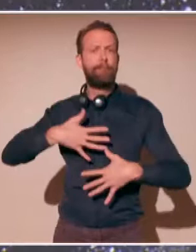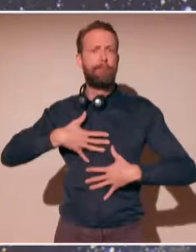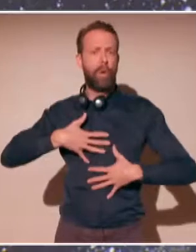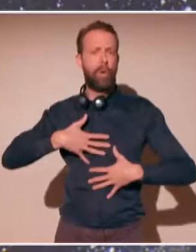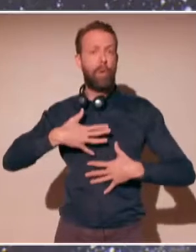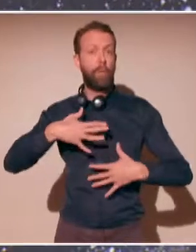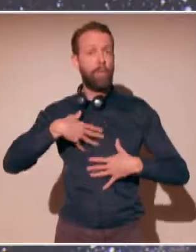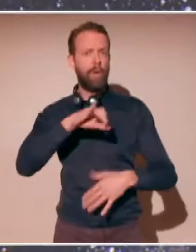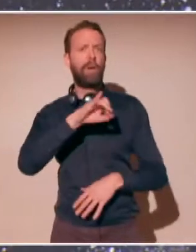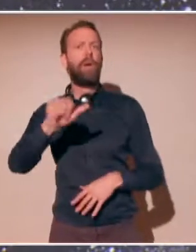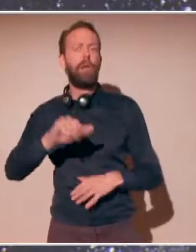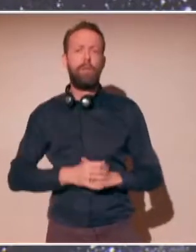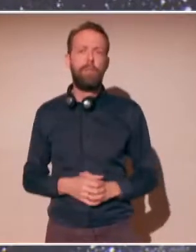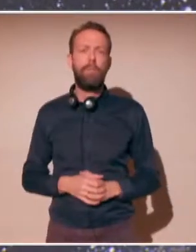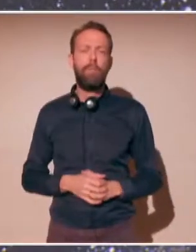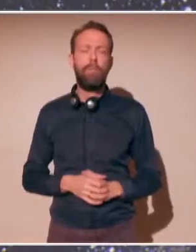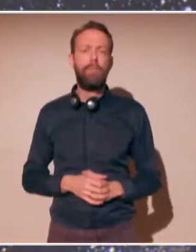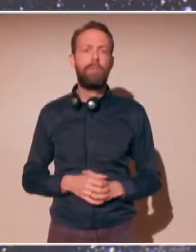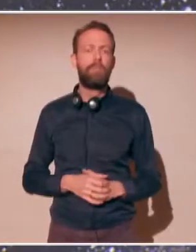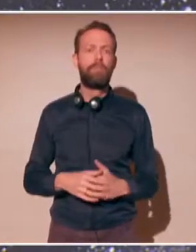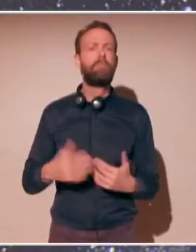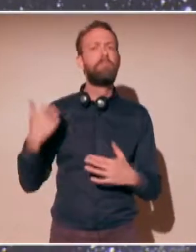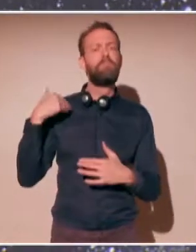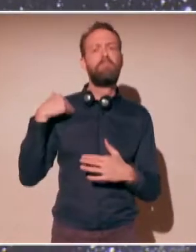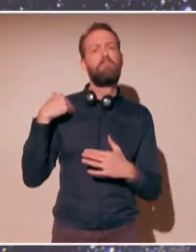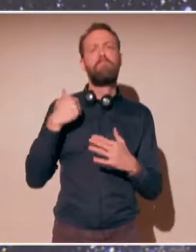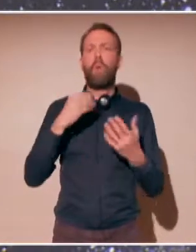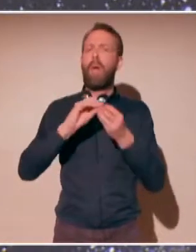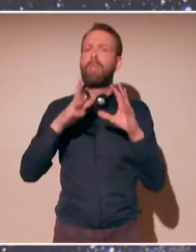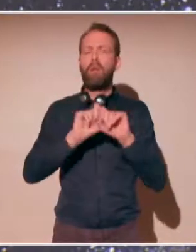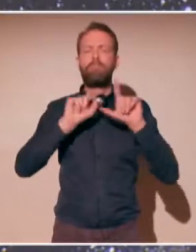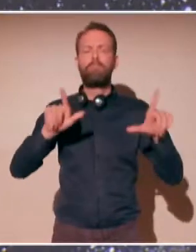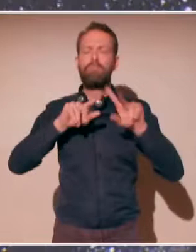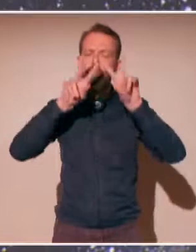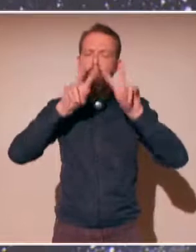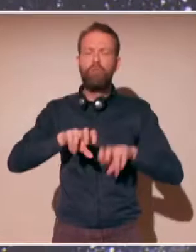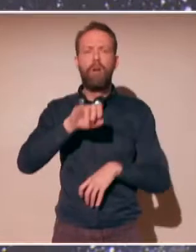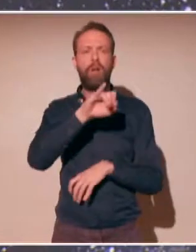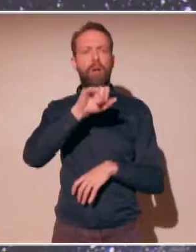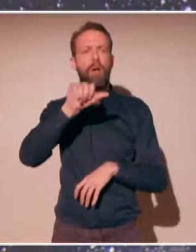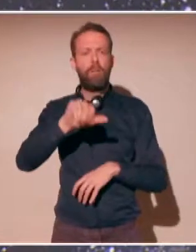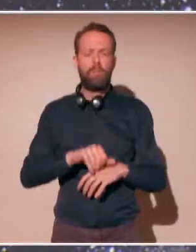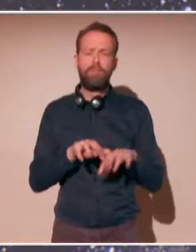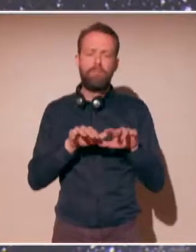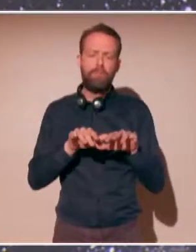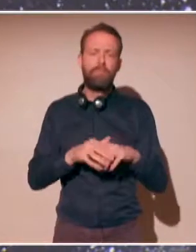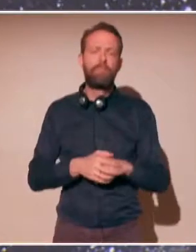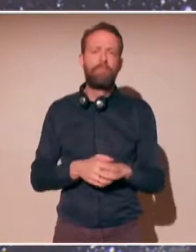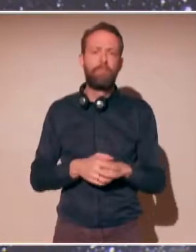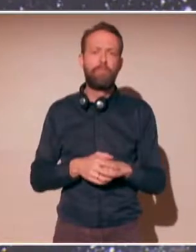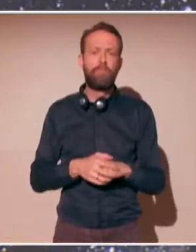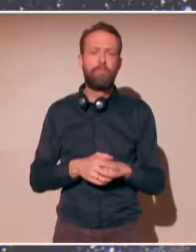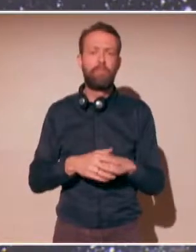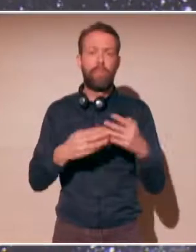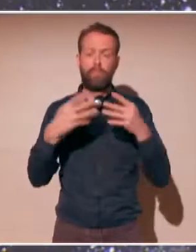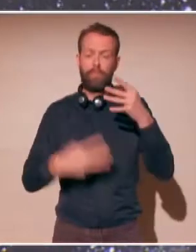Europe are afraid. They're afraid of AI. And a few days ago, I made a